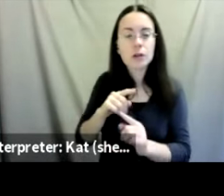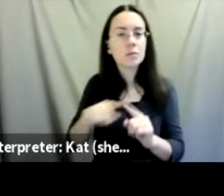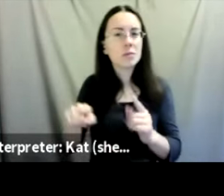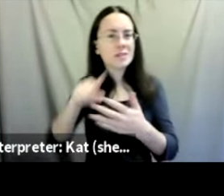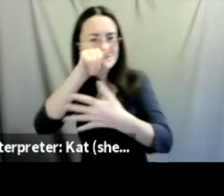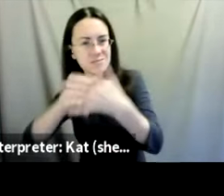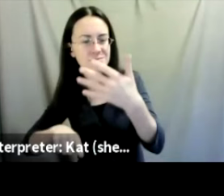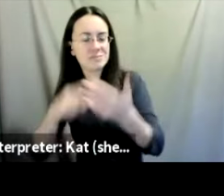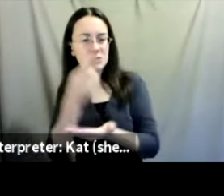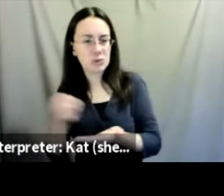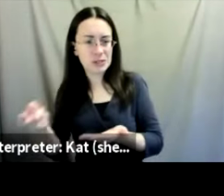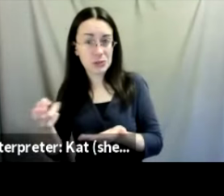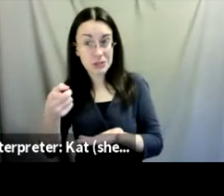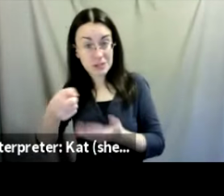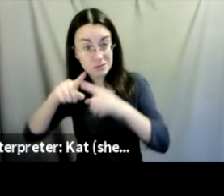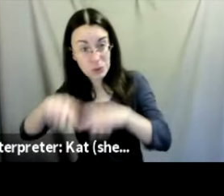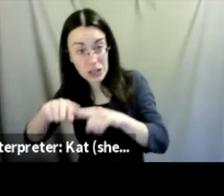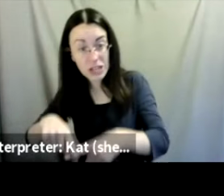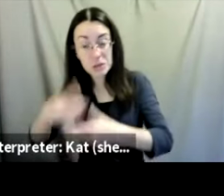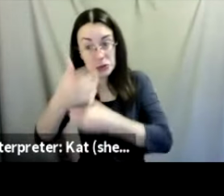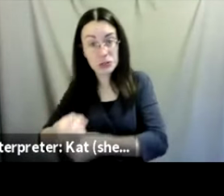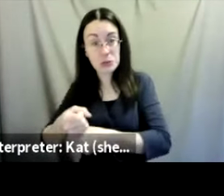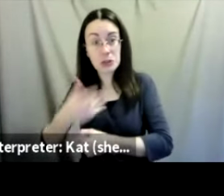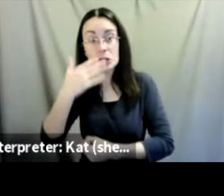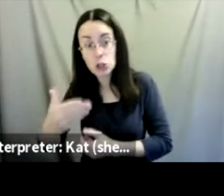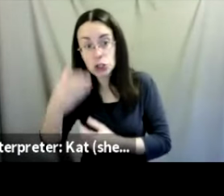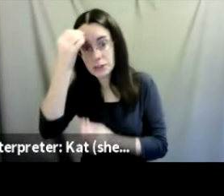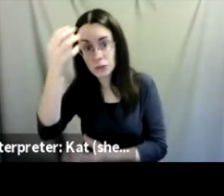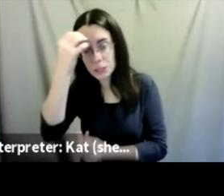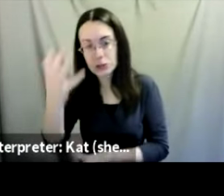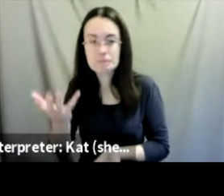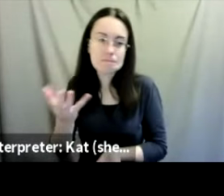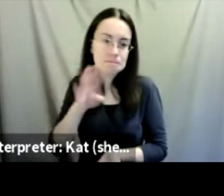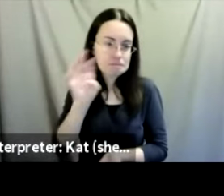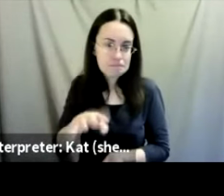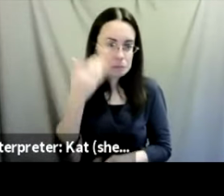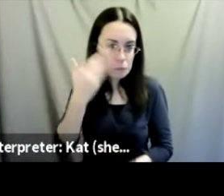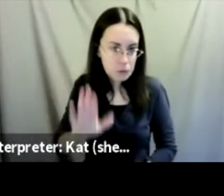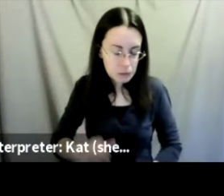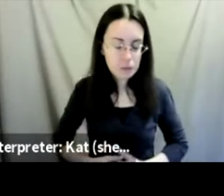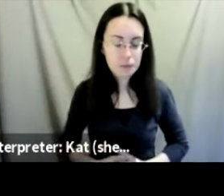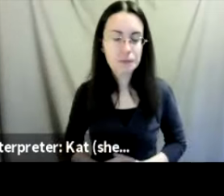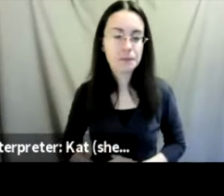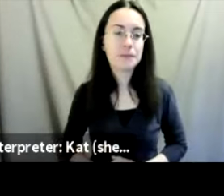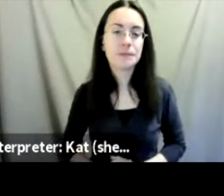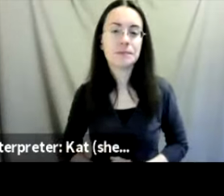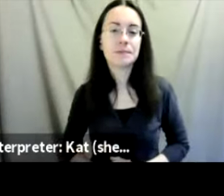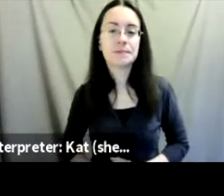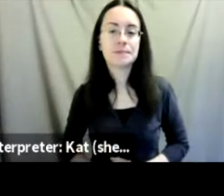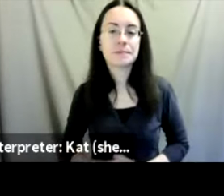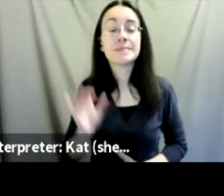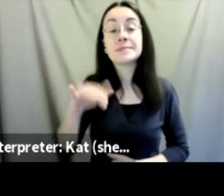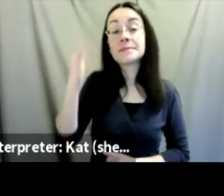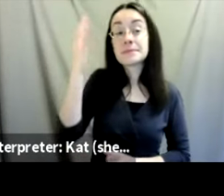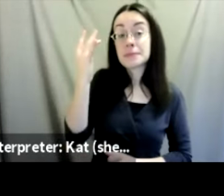getting this information from are credible or reliable, which is why and our